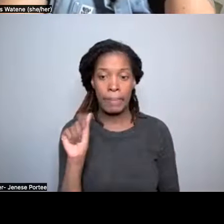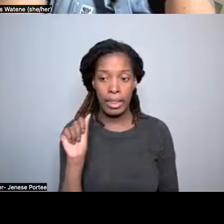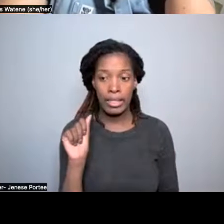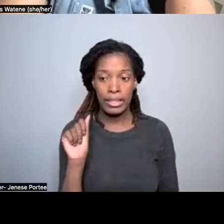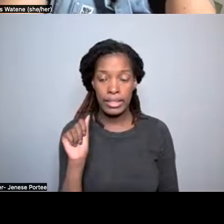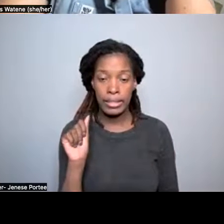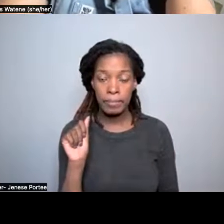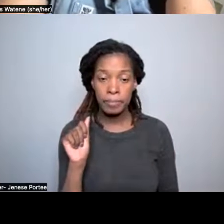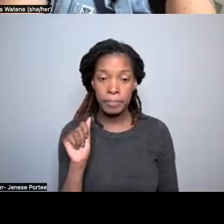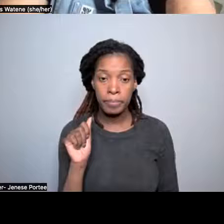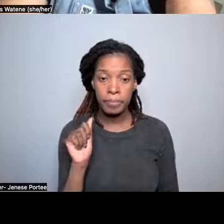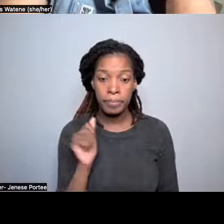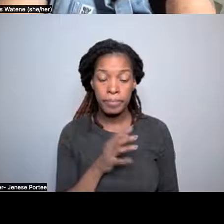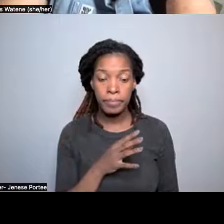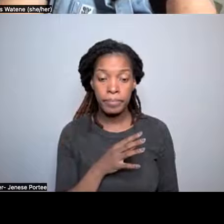and